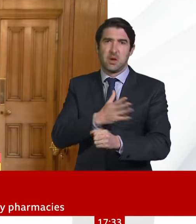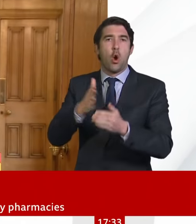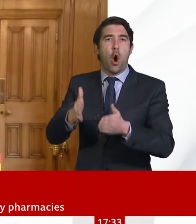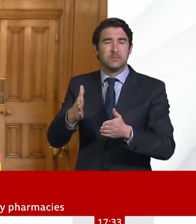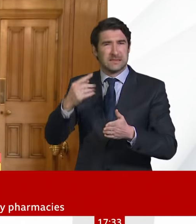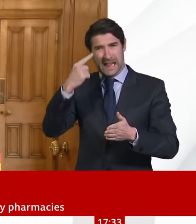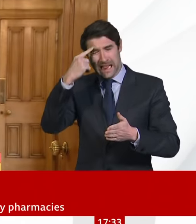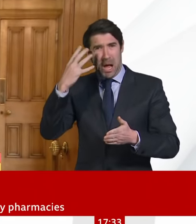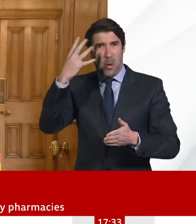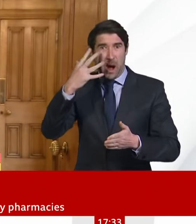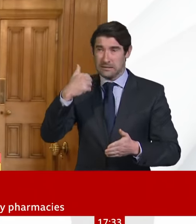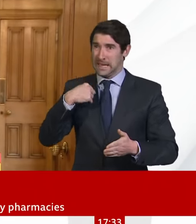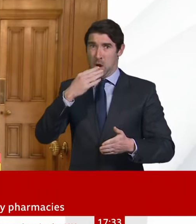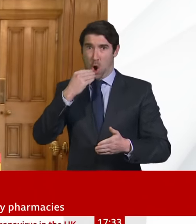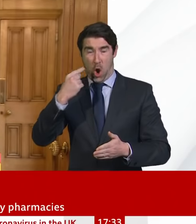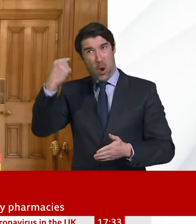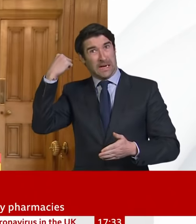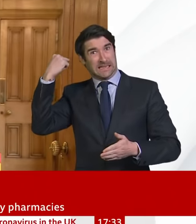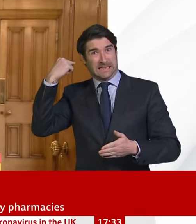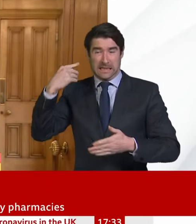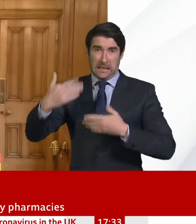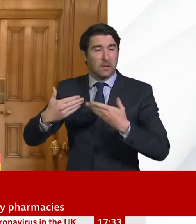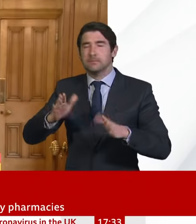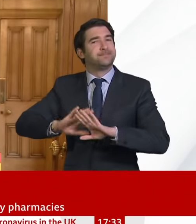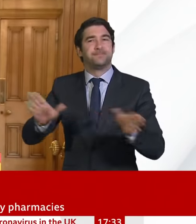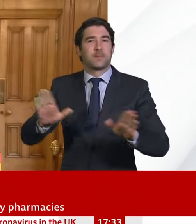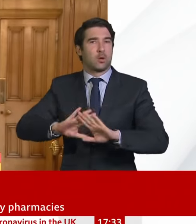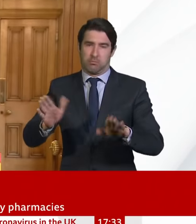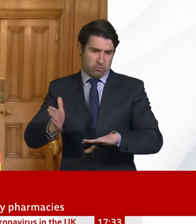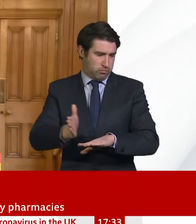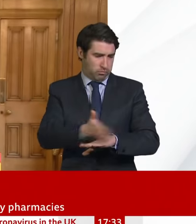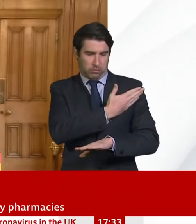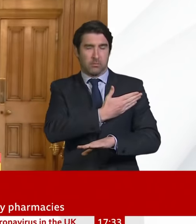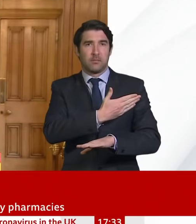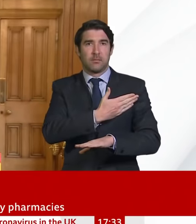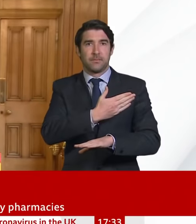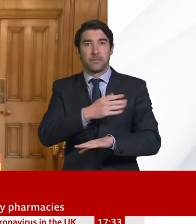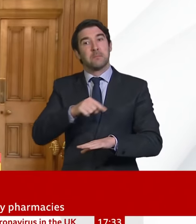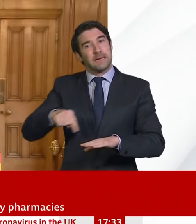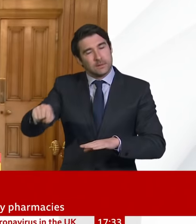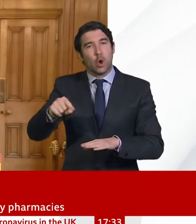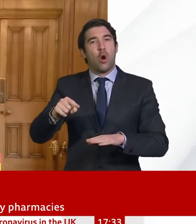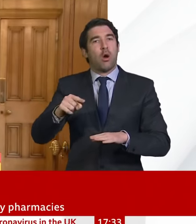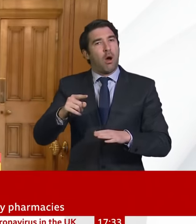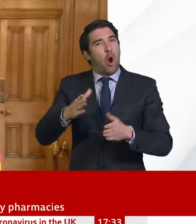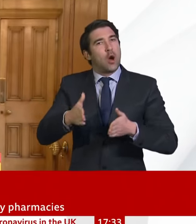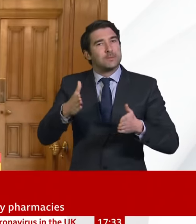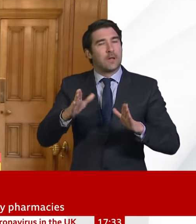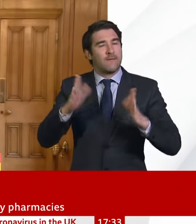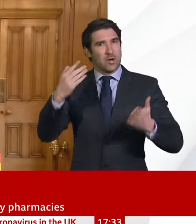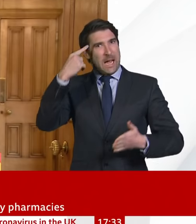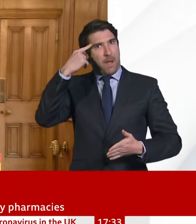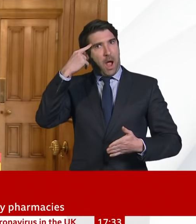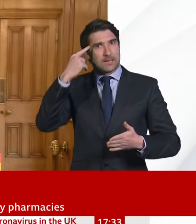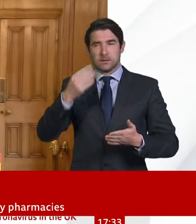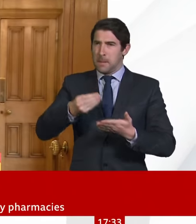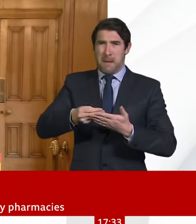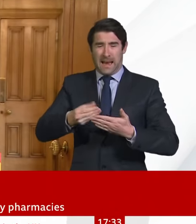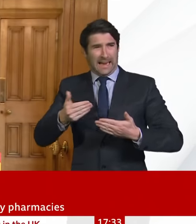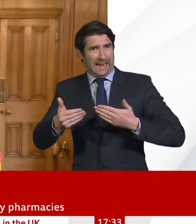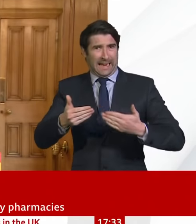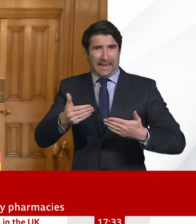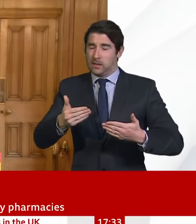position to be able to respond to this global coronavirus pandemic, but it will ensure that our NHS has